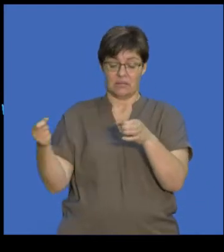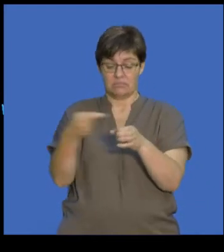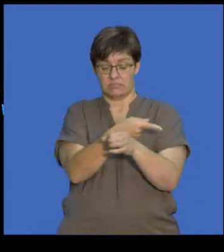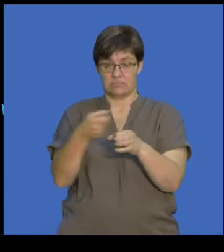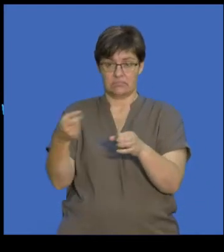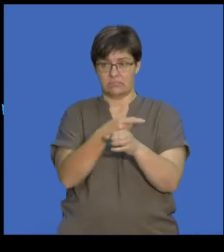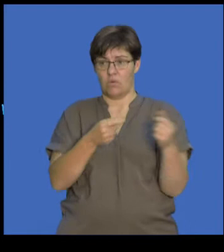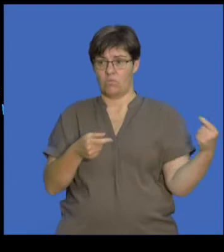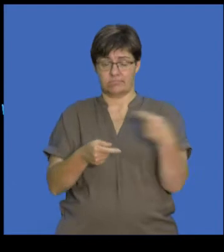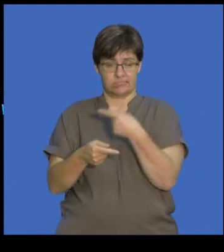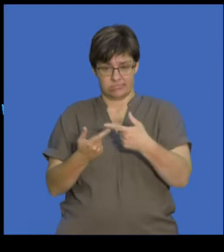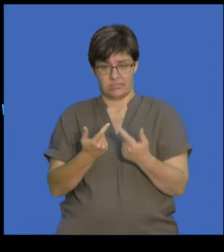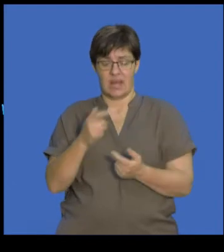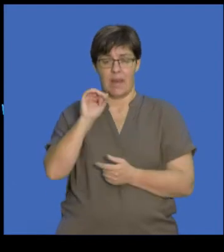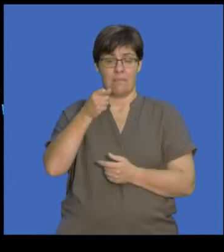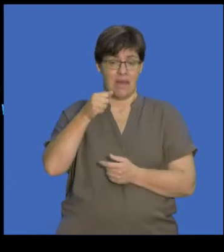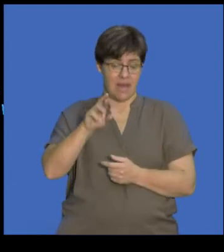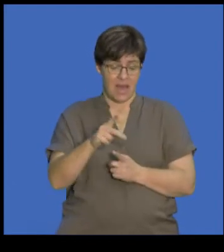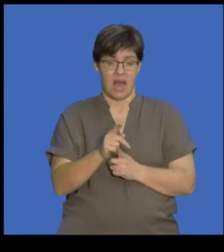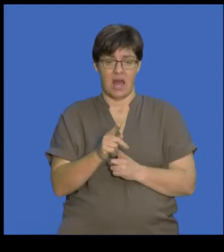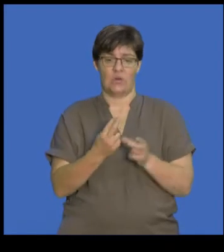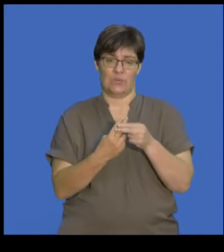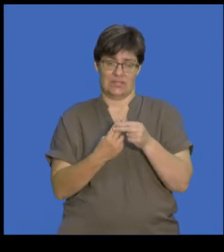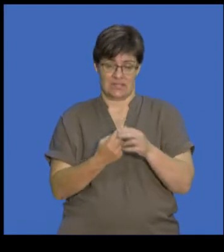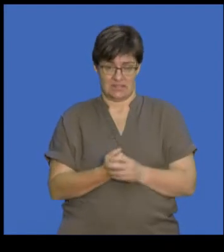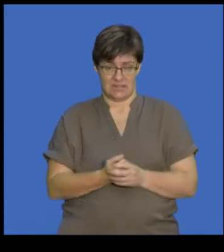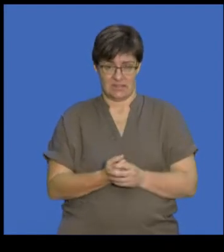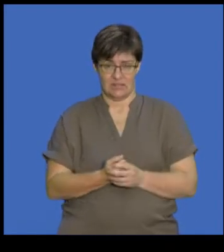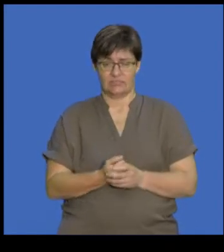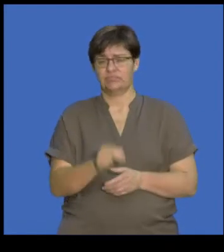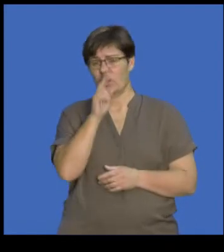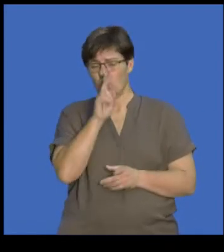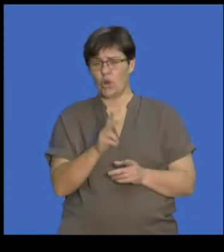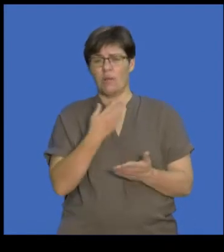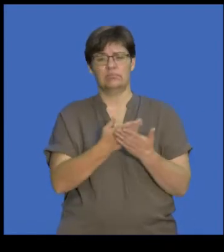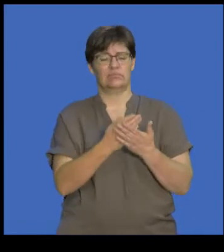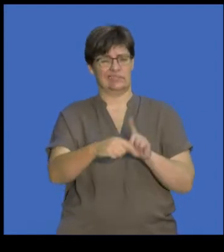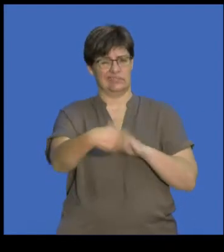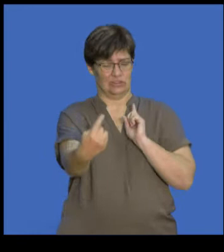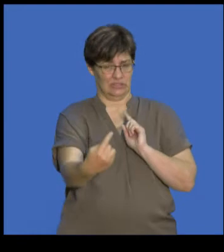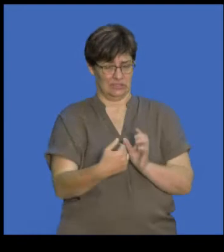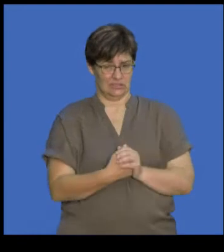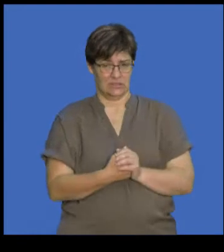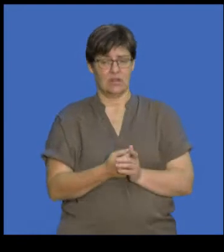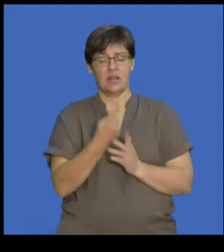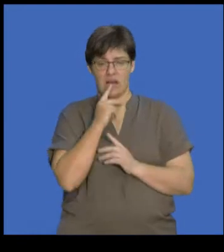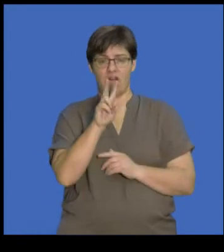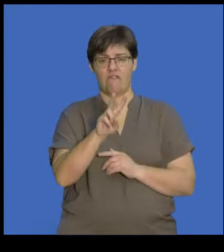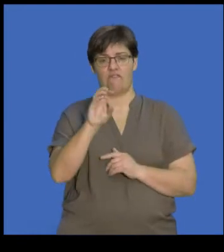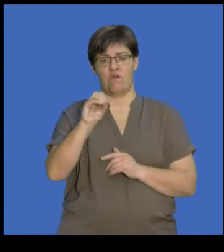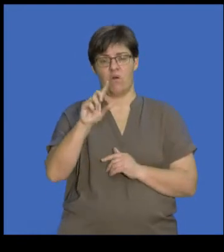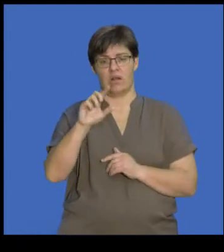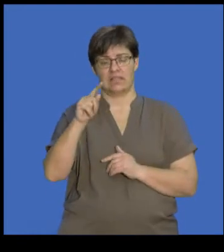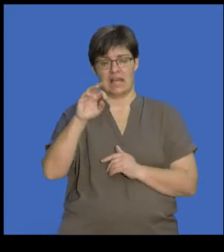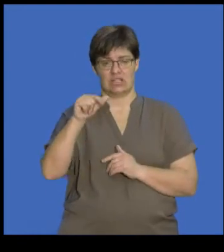while the ampere is the unit, okay? Right. Then let's look at potential difference, which we sometimes refer to as voltage.